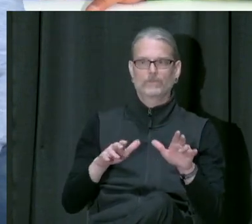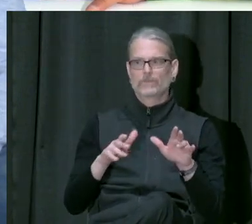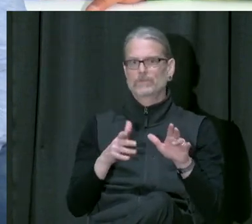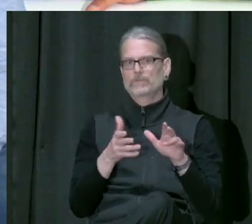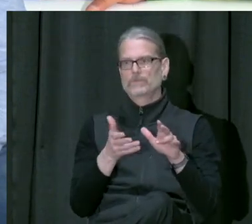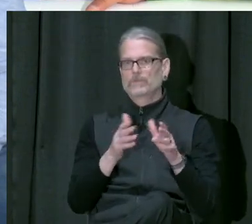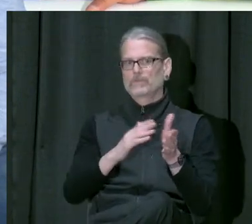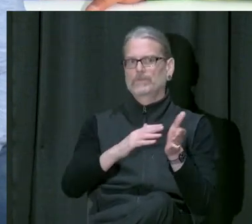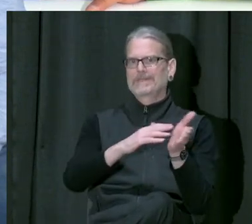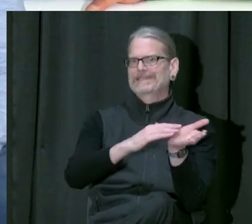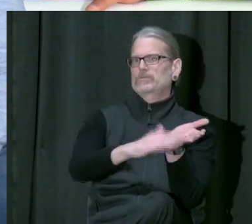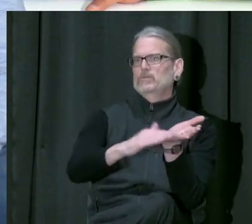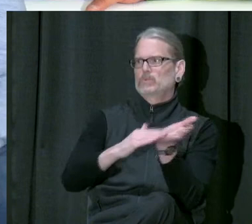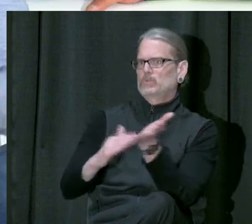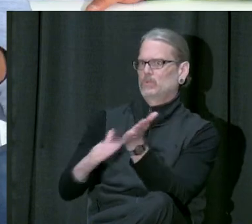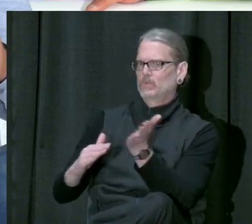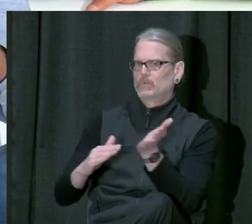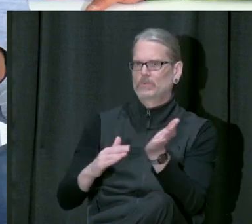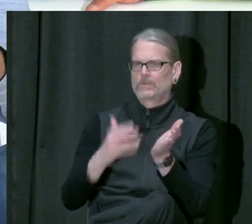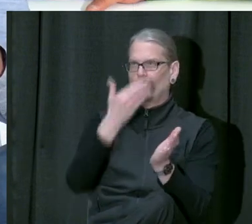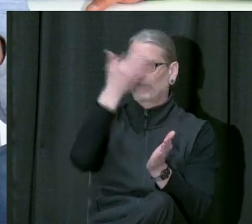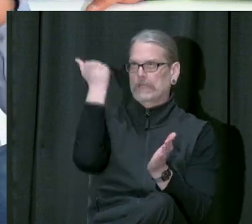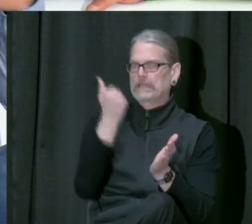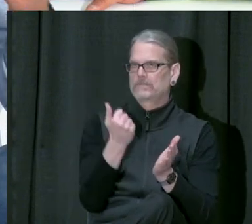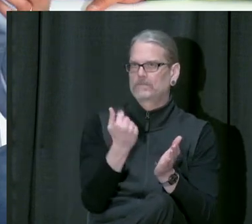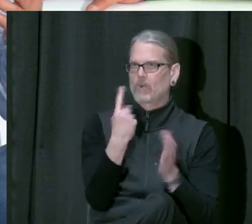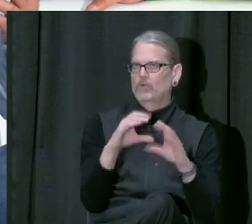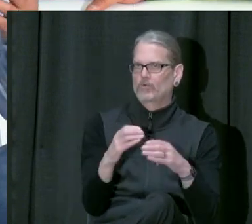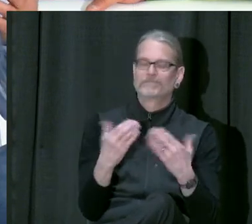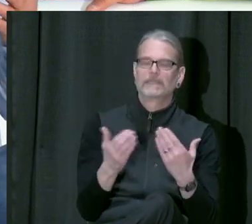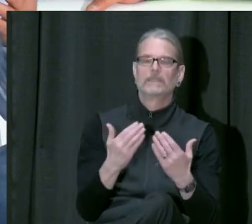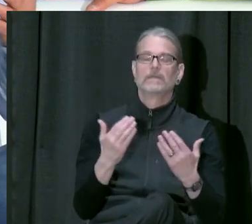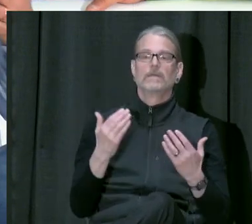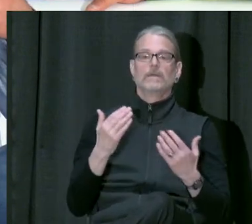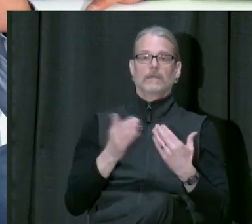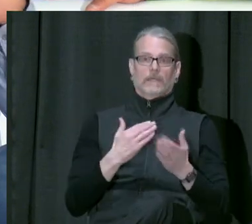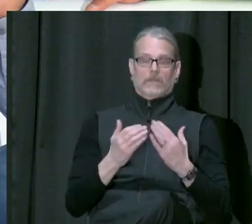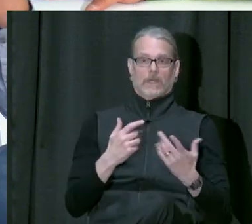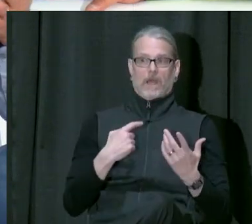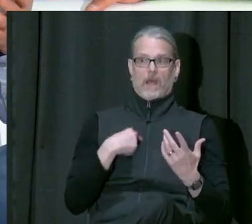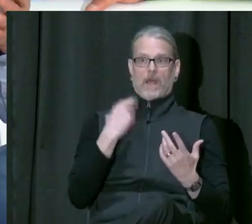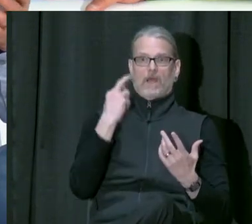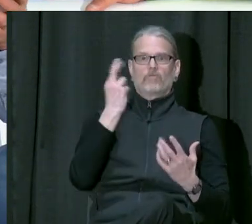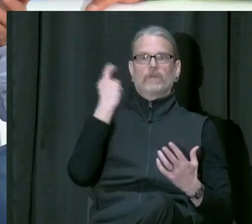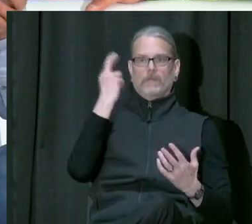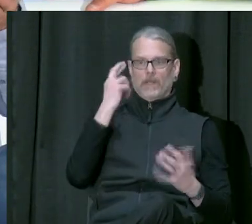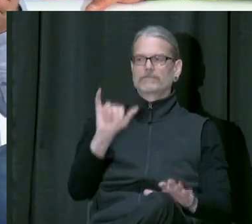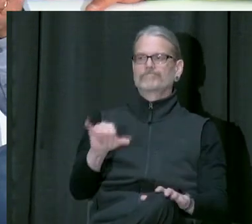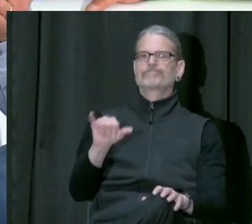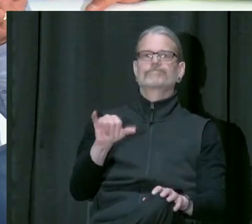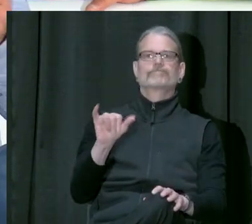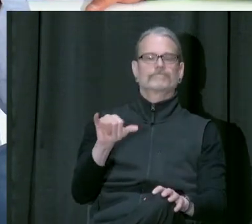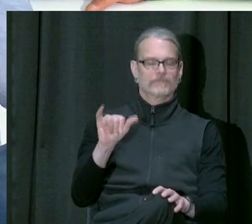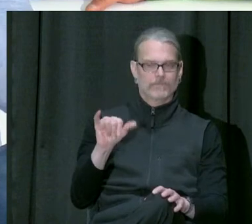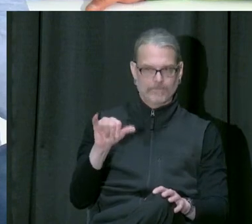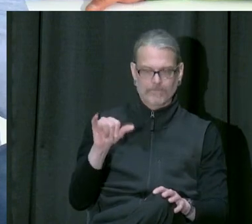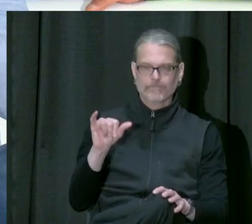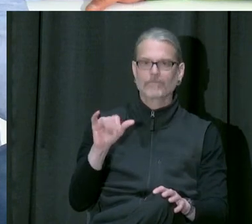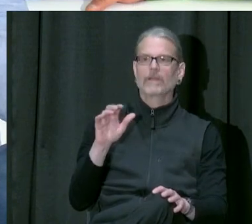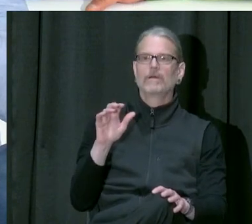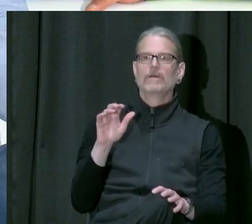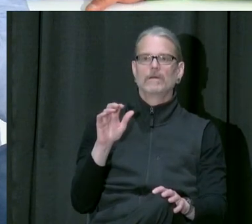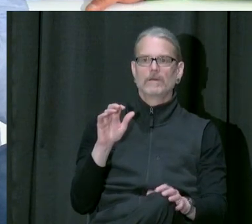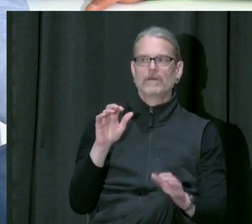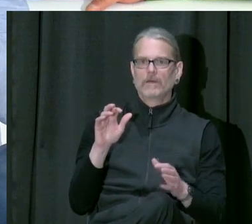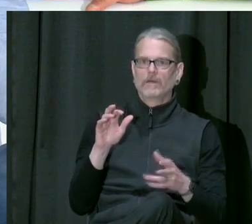fly. But, you know, I guess what was a real eye-opener for me was when I learned that there were, you know, and this is